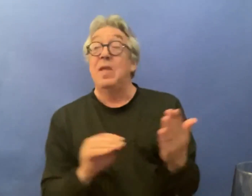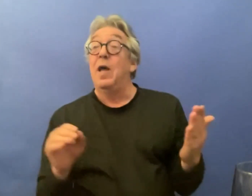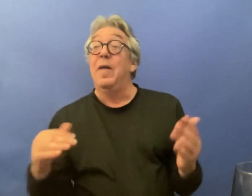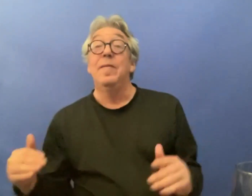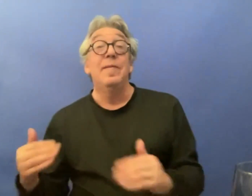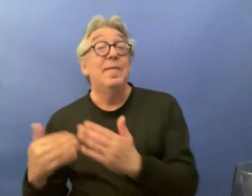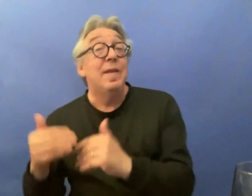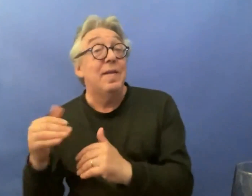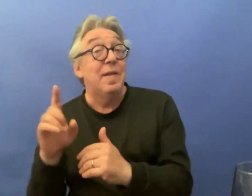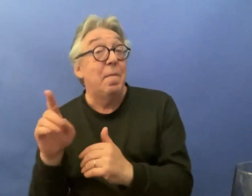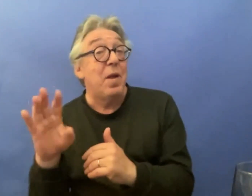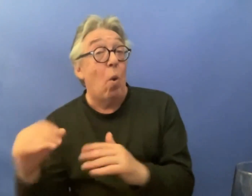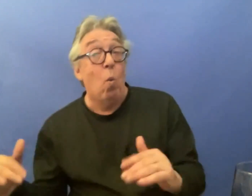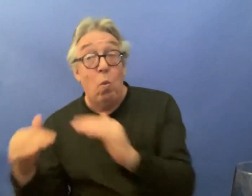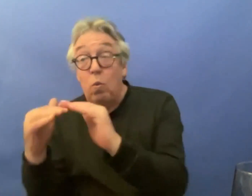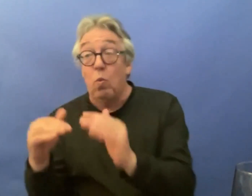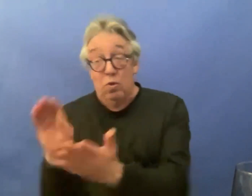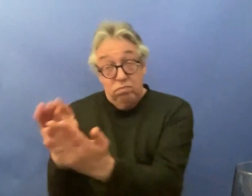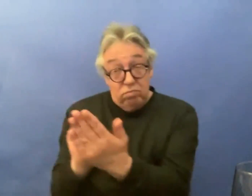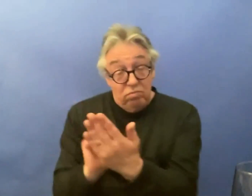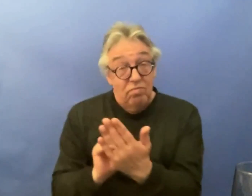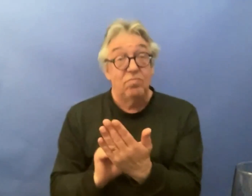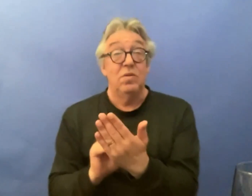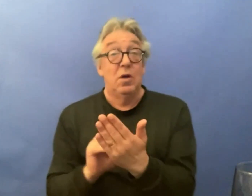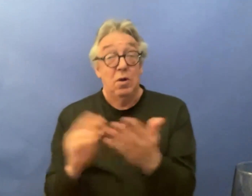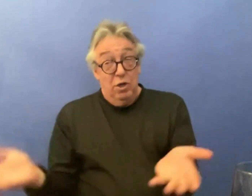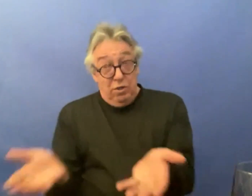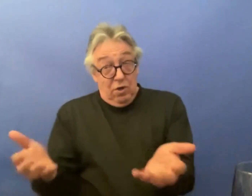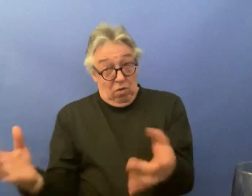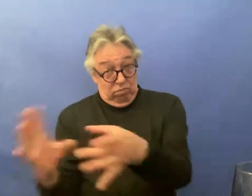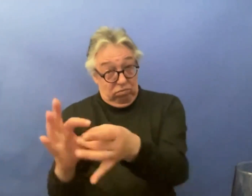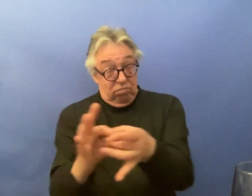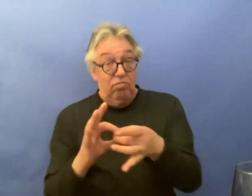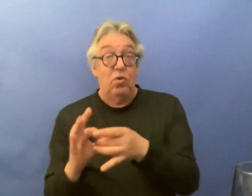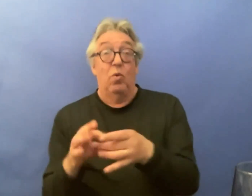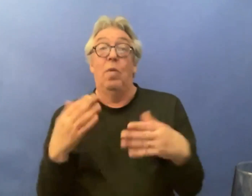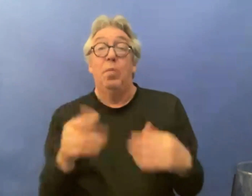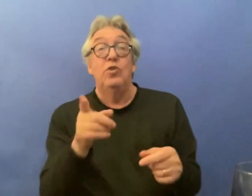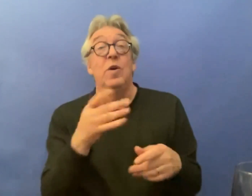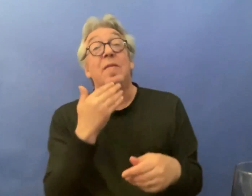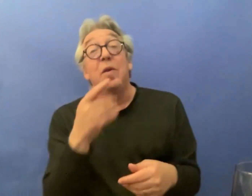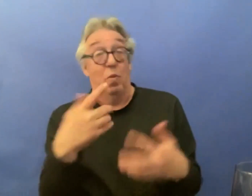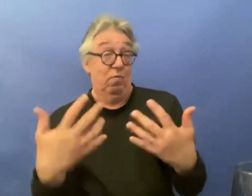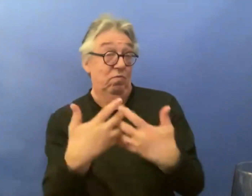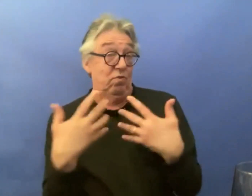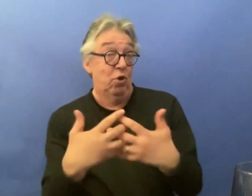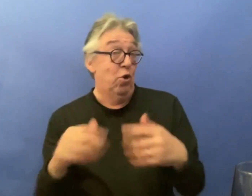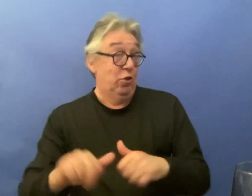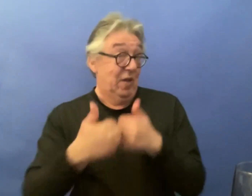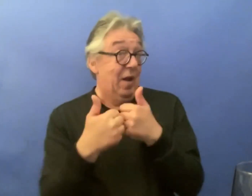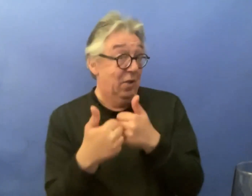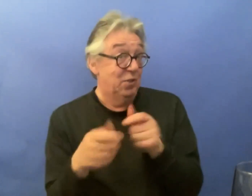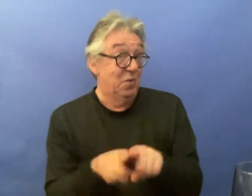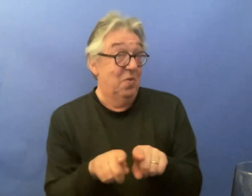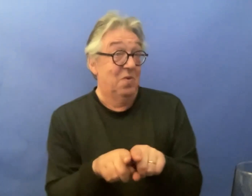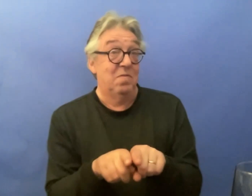in the humanitarian sectors. And thank you for sharing the challenge that you highlighted. And indeed, it is a challenge that we need to work